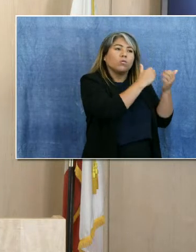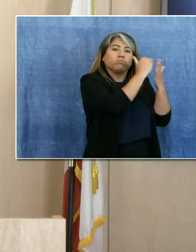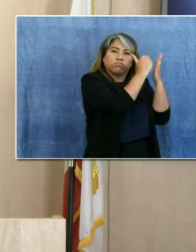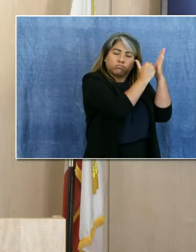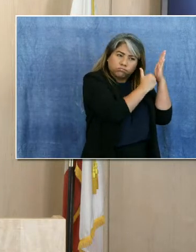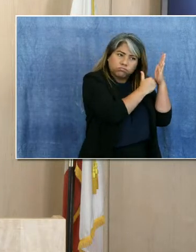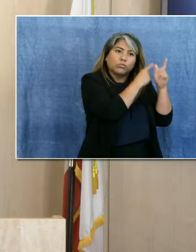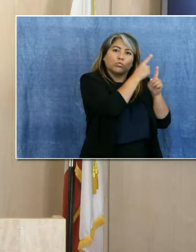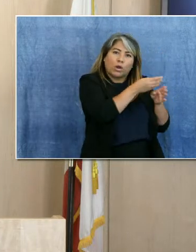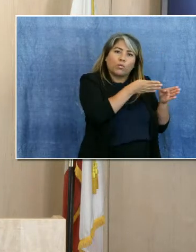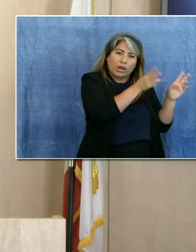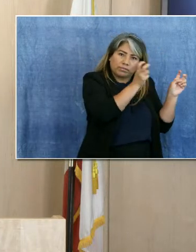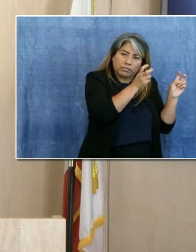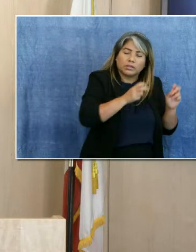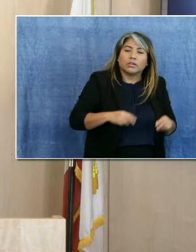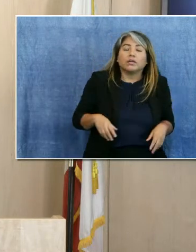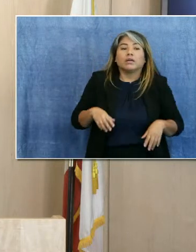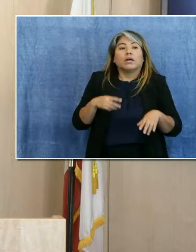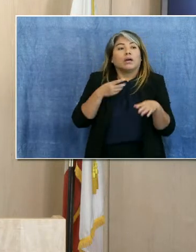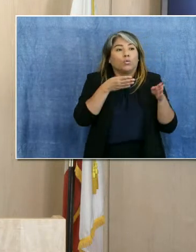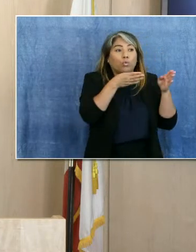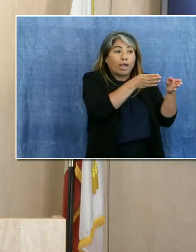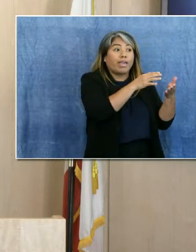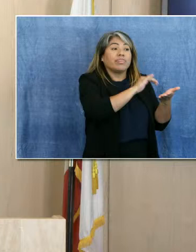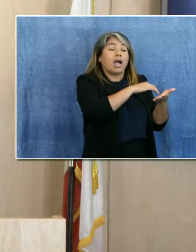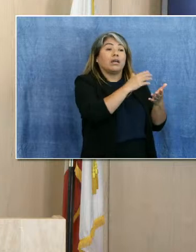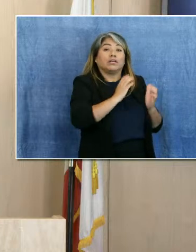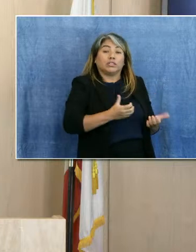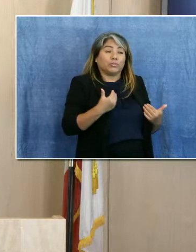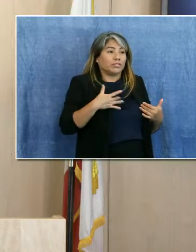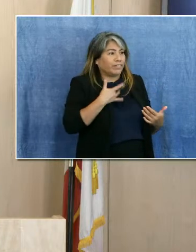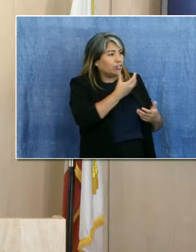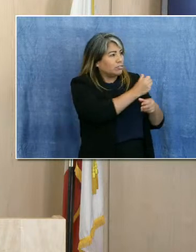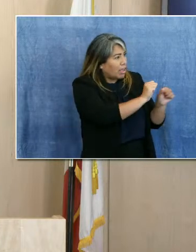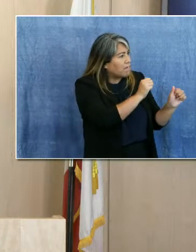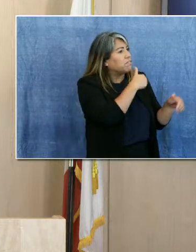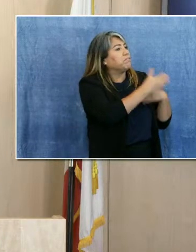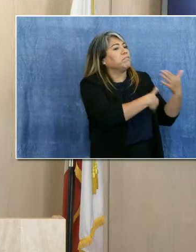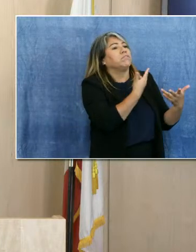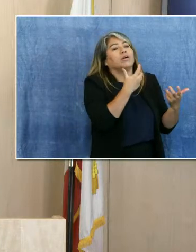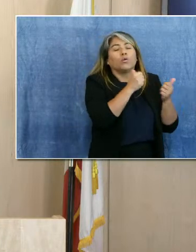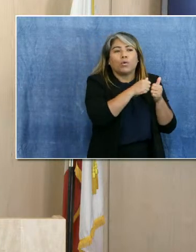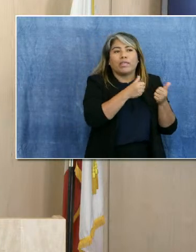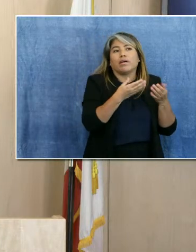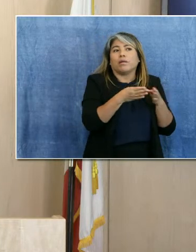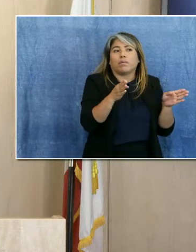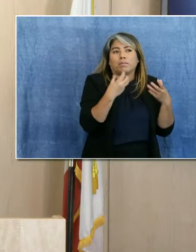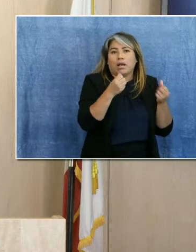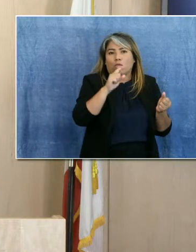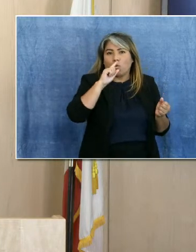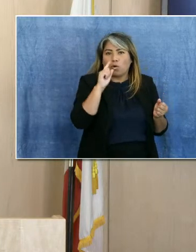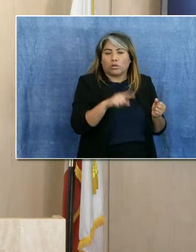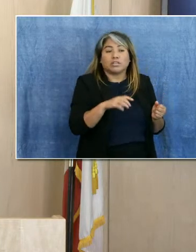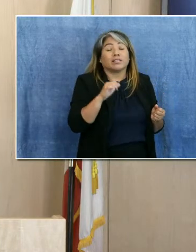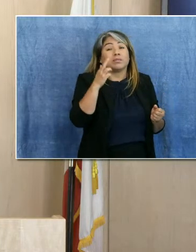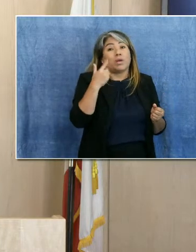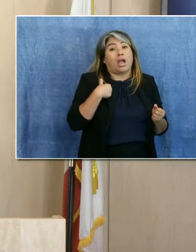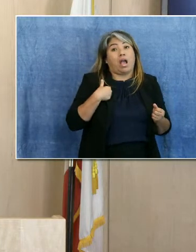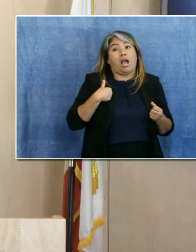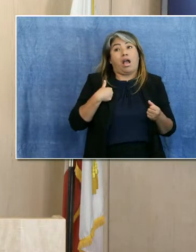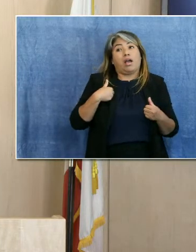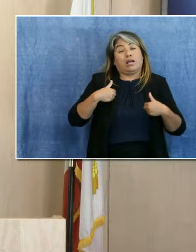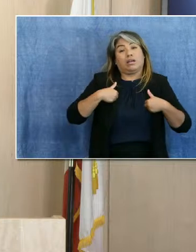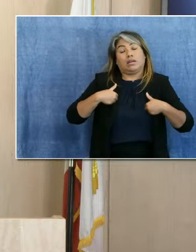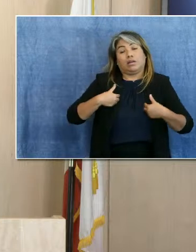the right way. A way that is safe for their customers, a way that is consistent with the public health orders. And that's why I'm certainly one that would